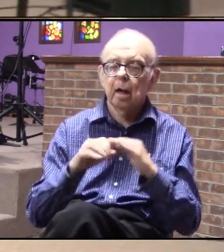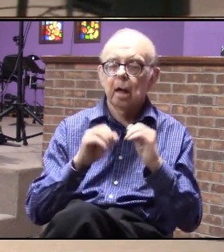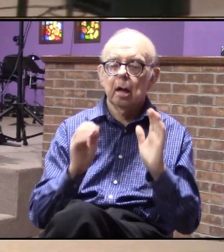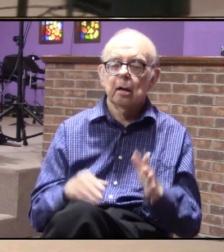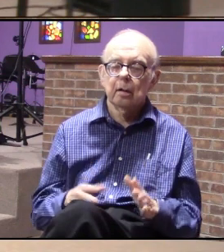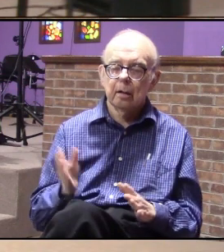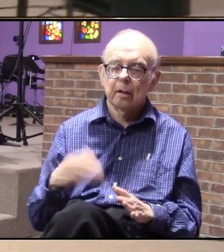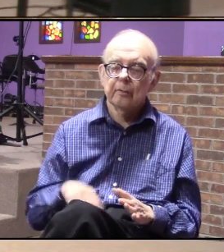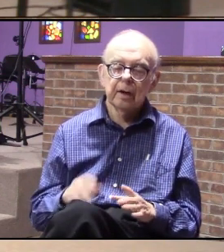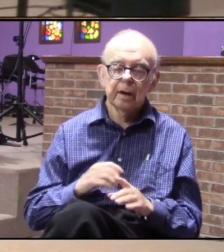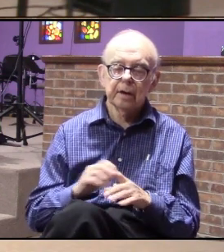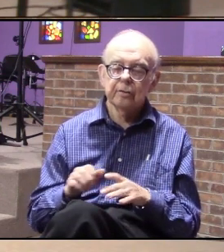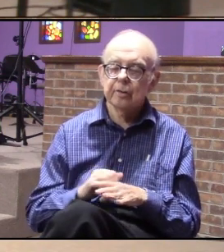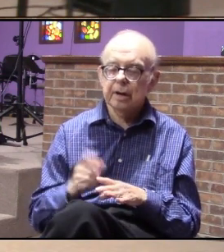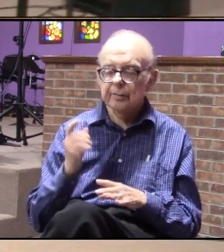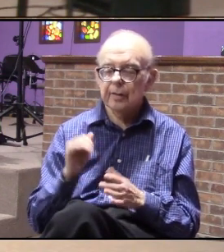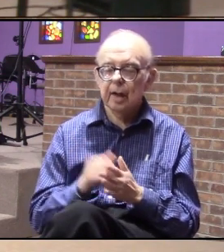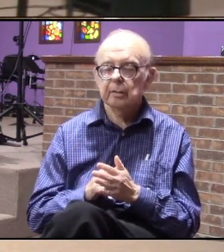never had any training.